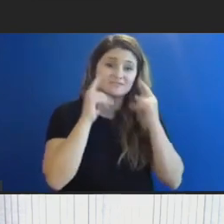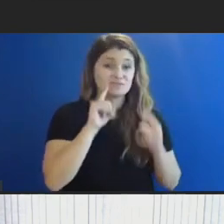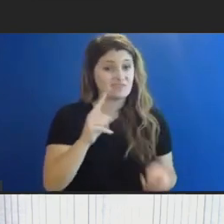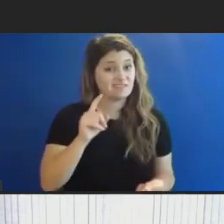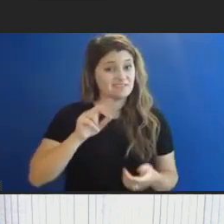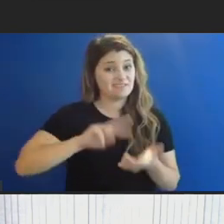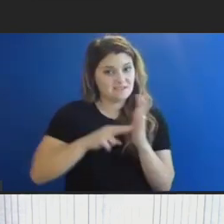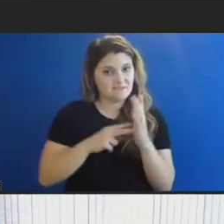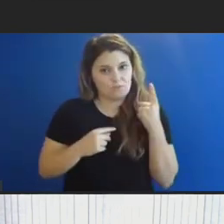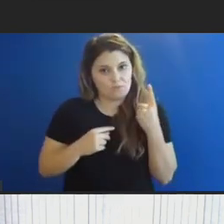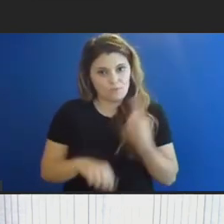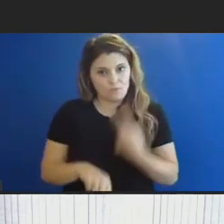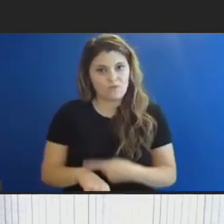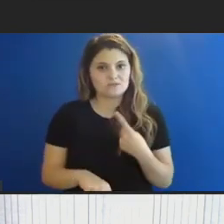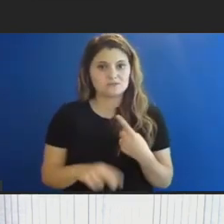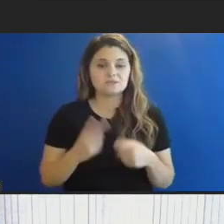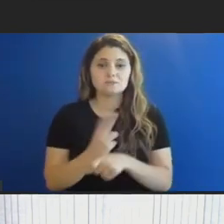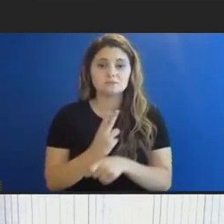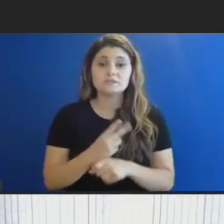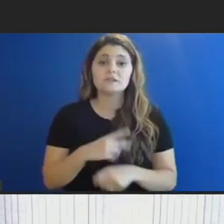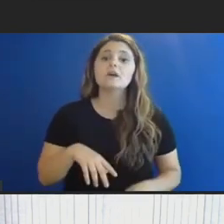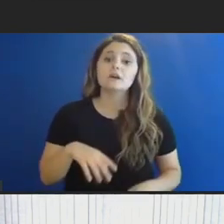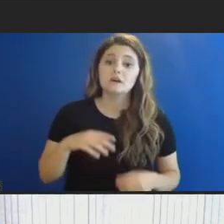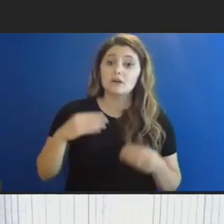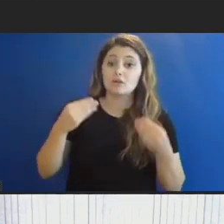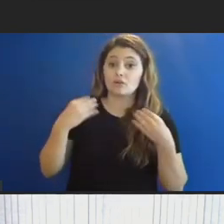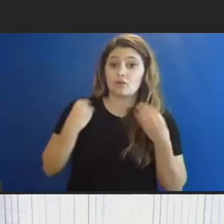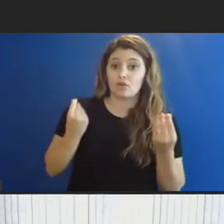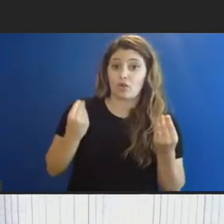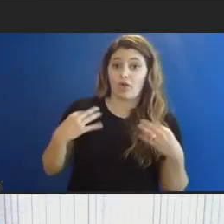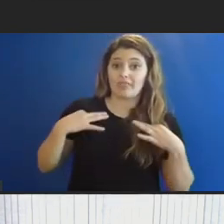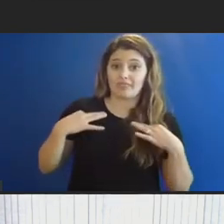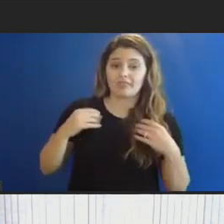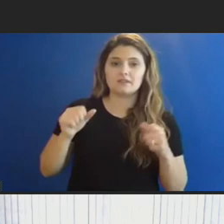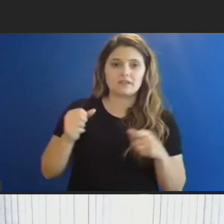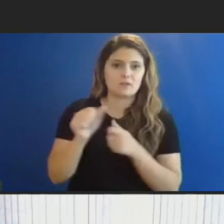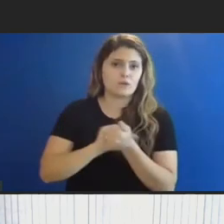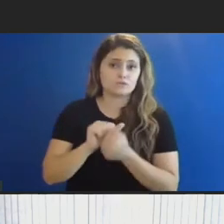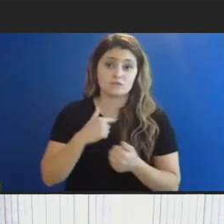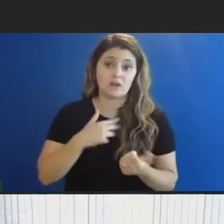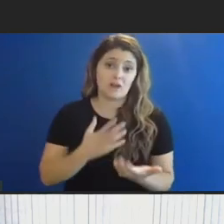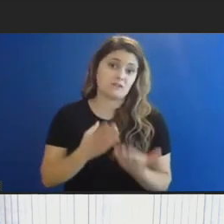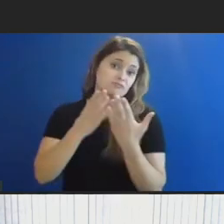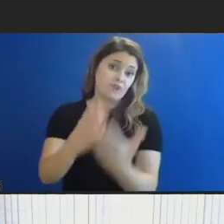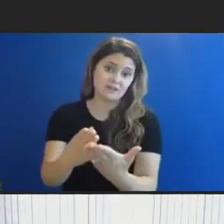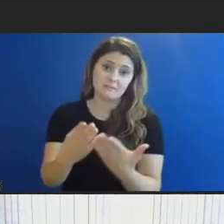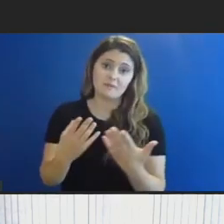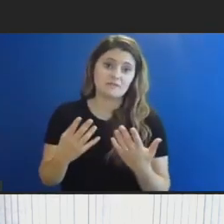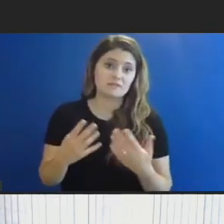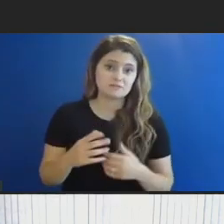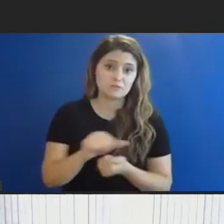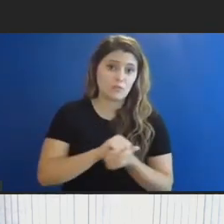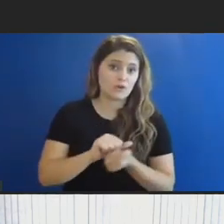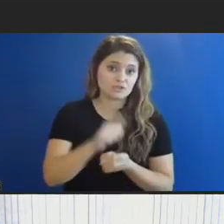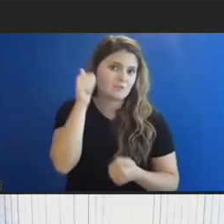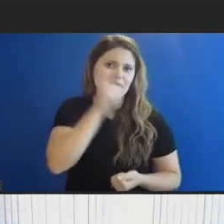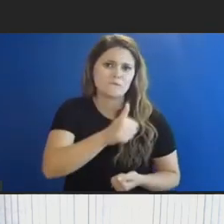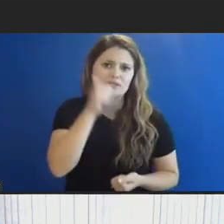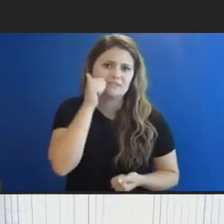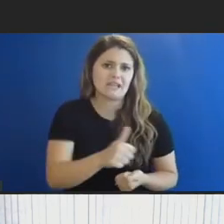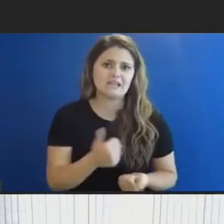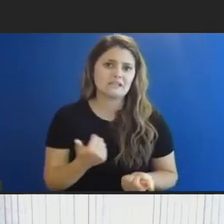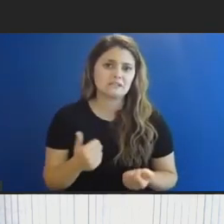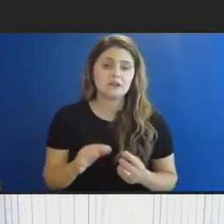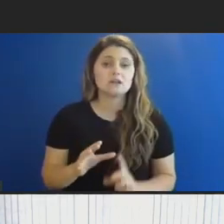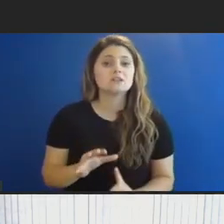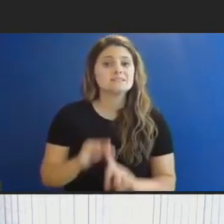disposable product. Our cloth masks, that are washable, I would certainly recommend washing them daily,